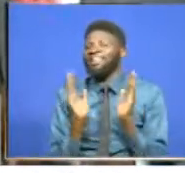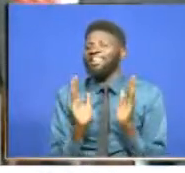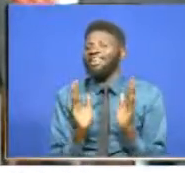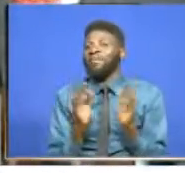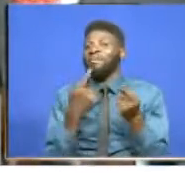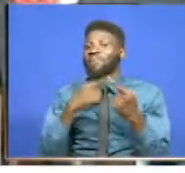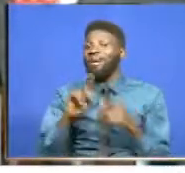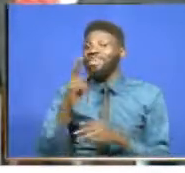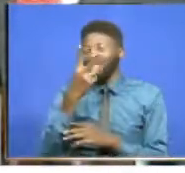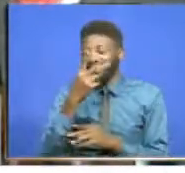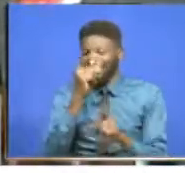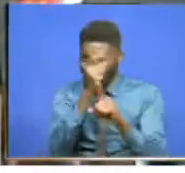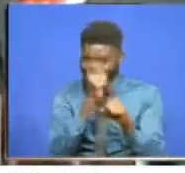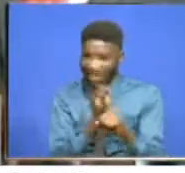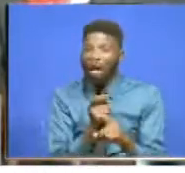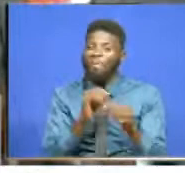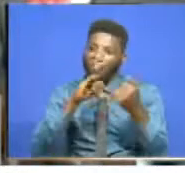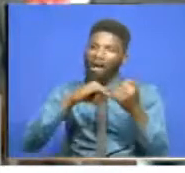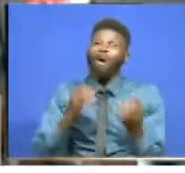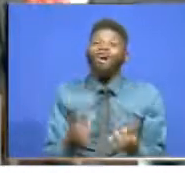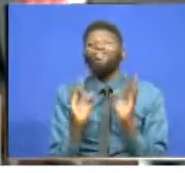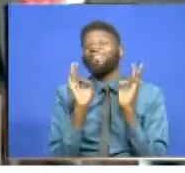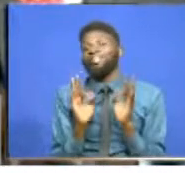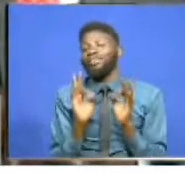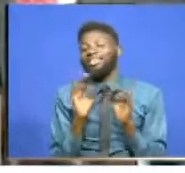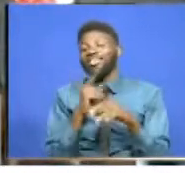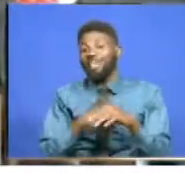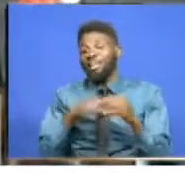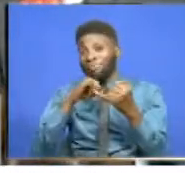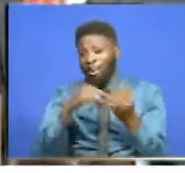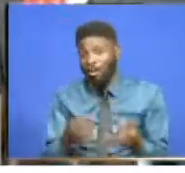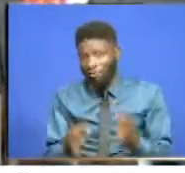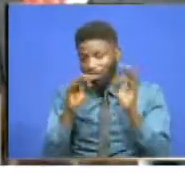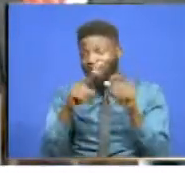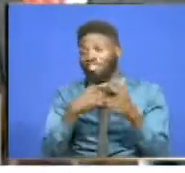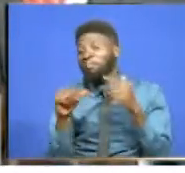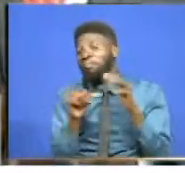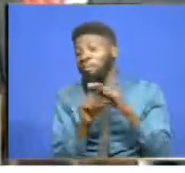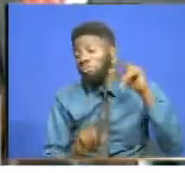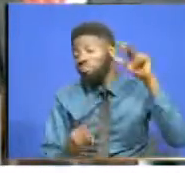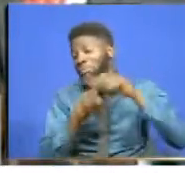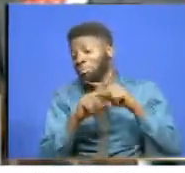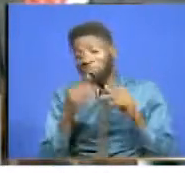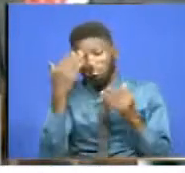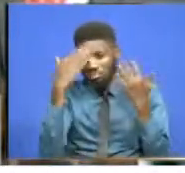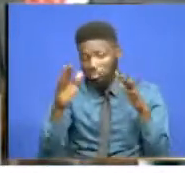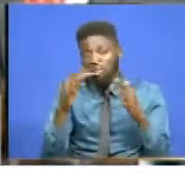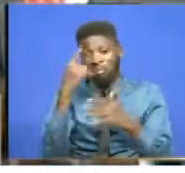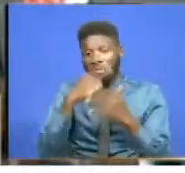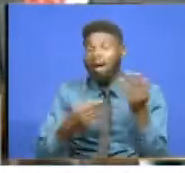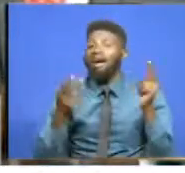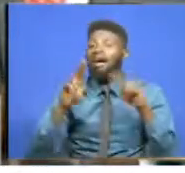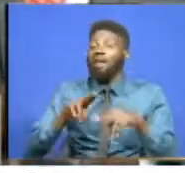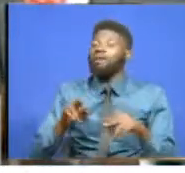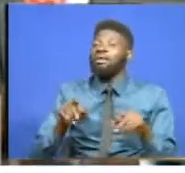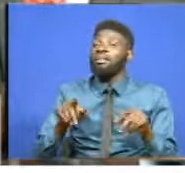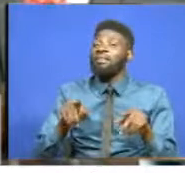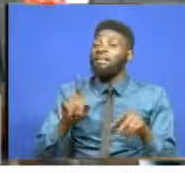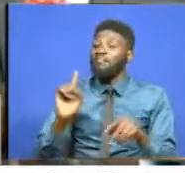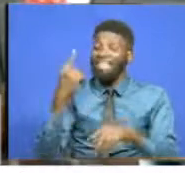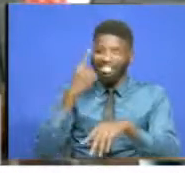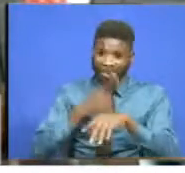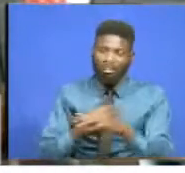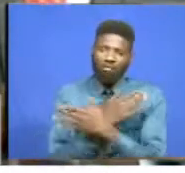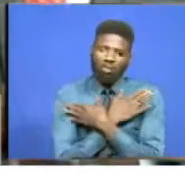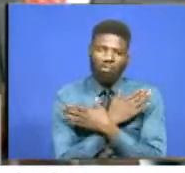So in this marriage, things went anyway. I don't know what happened. I think the friendship within the first term was good.